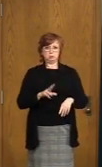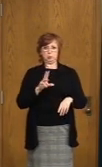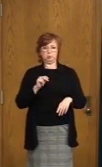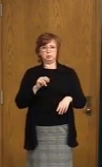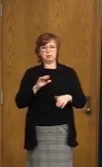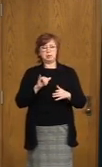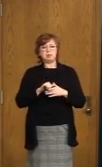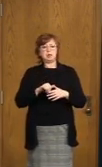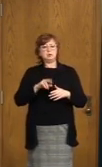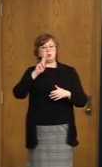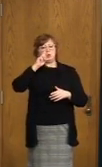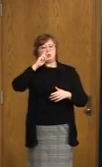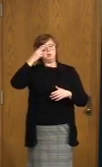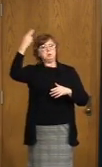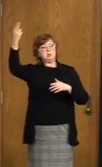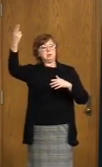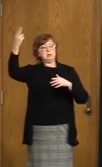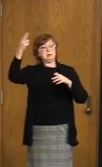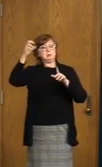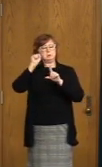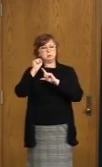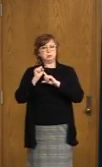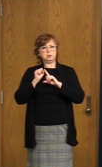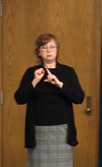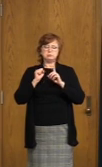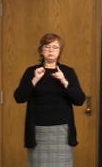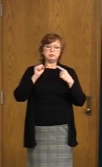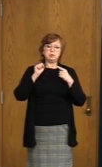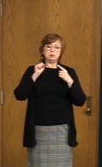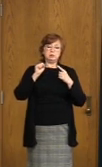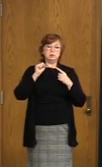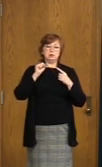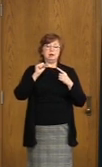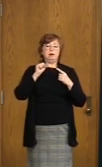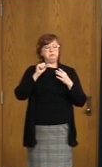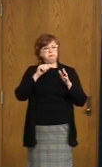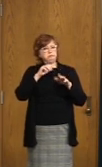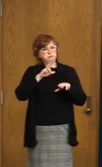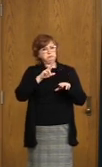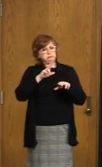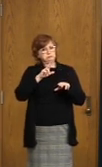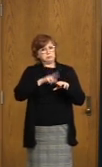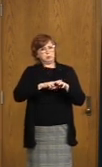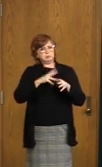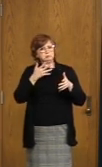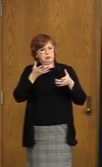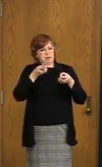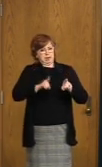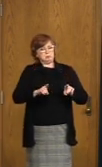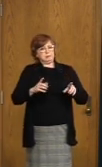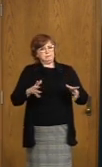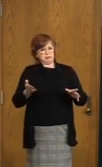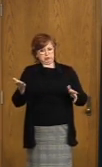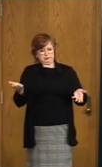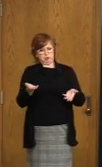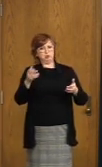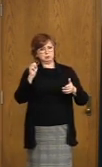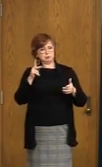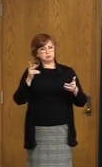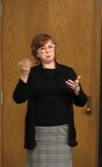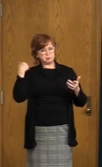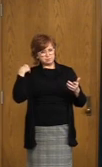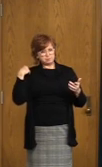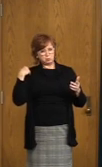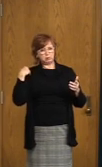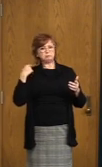won't say it hasn't happened before, but it's unprecedented activity in this province for people to do this. It's disappointing,